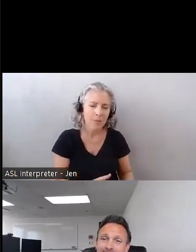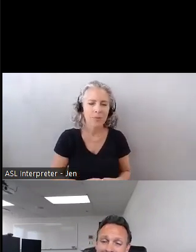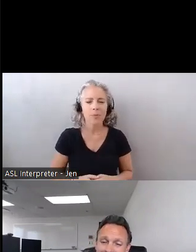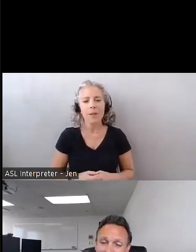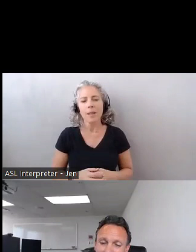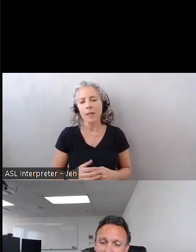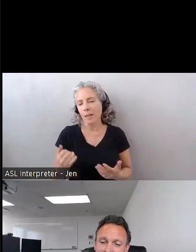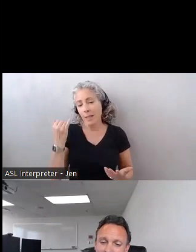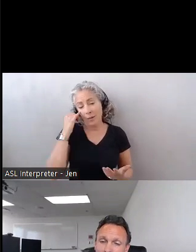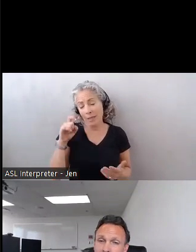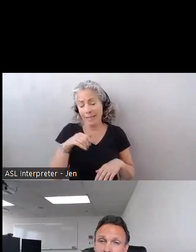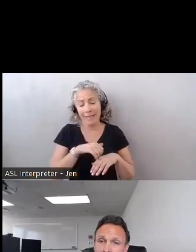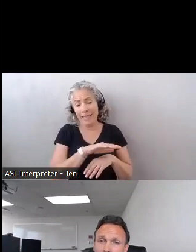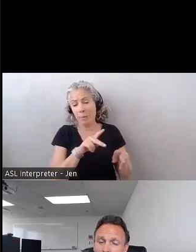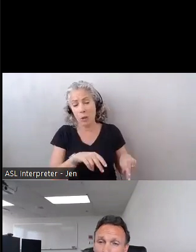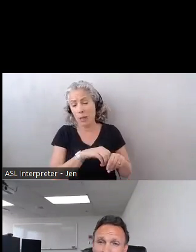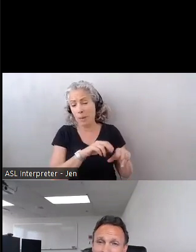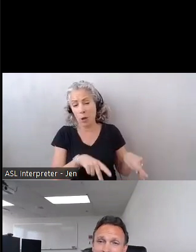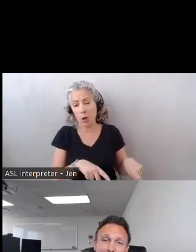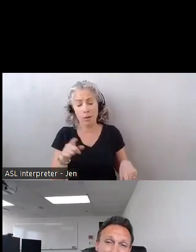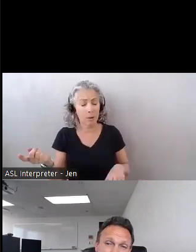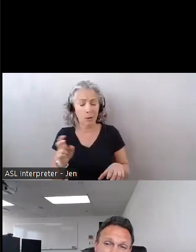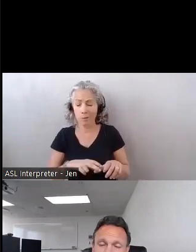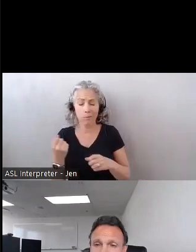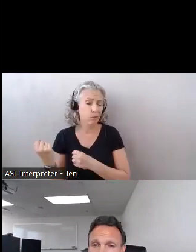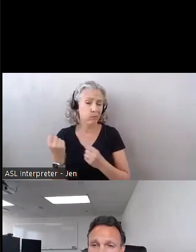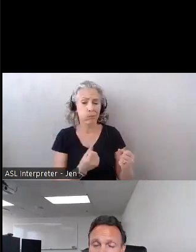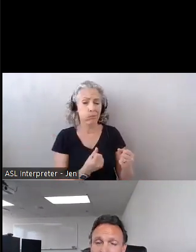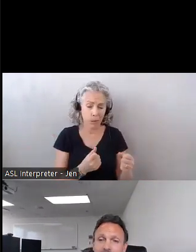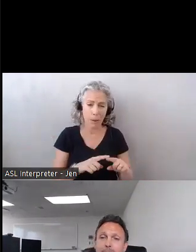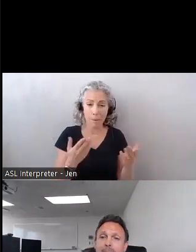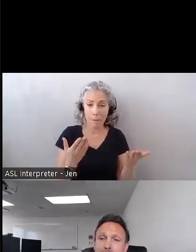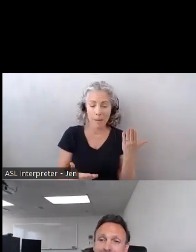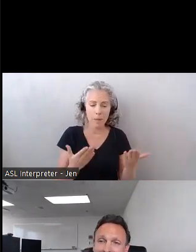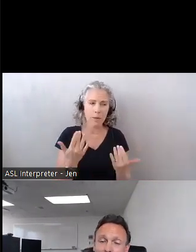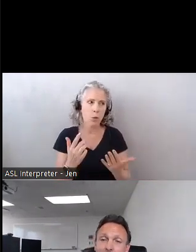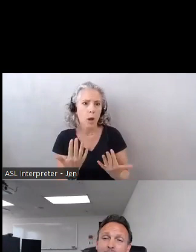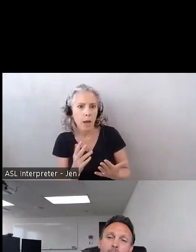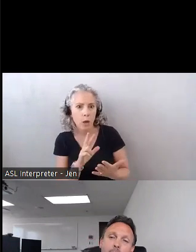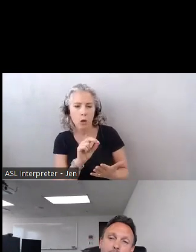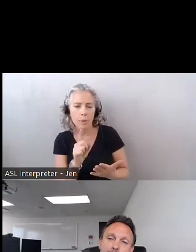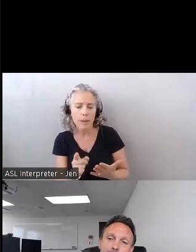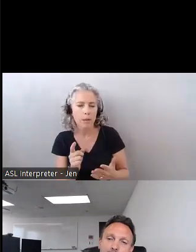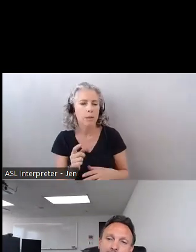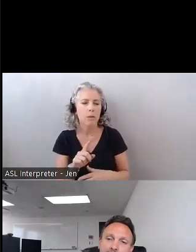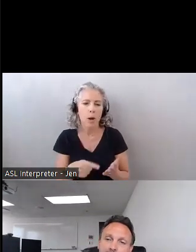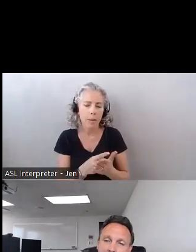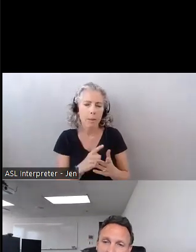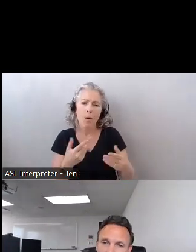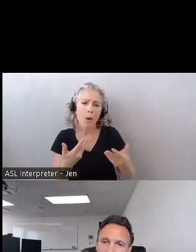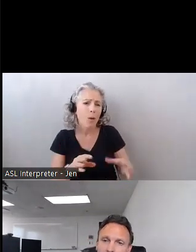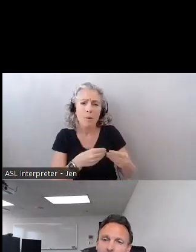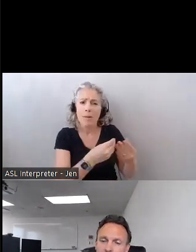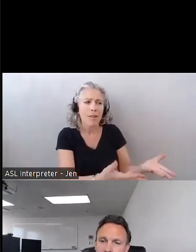if we need to send somebody out in person, then they're on their way, but it may be 30 minutes, it may be an hour, but we're already providing